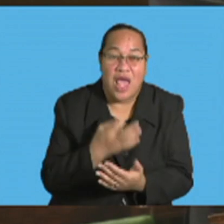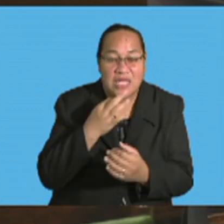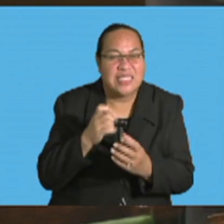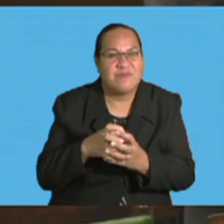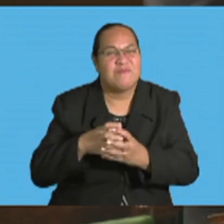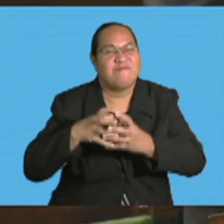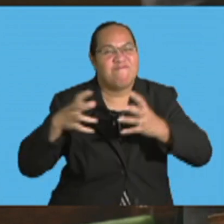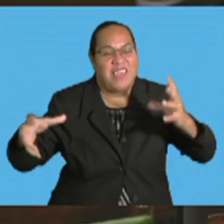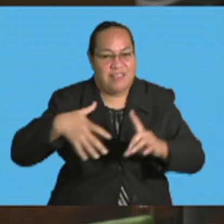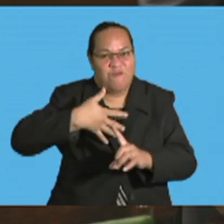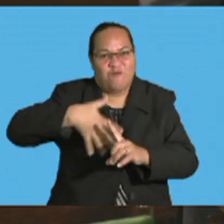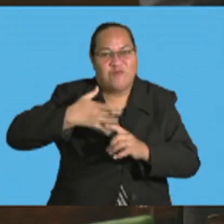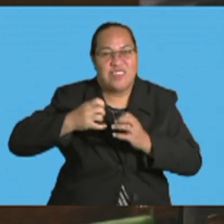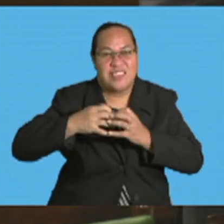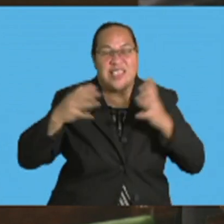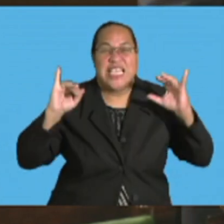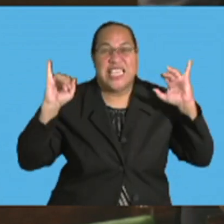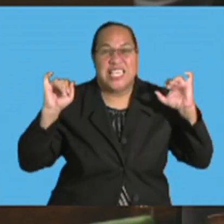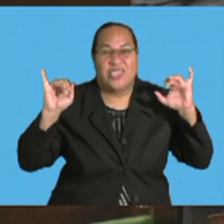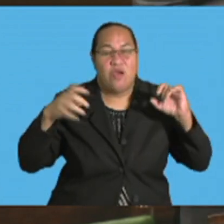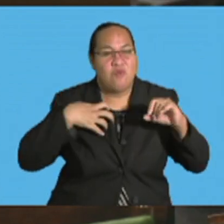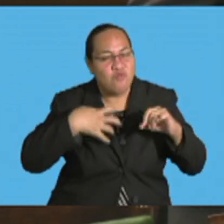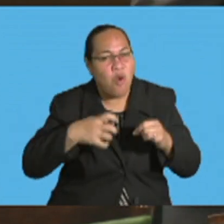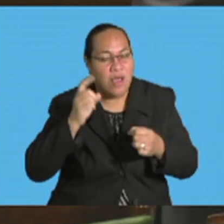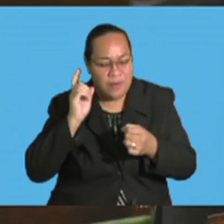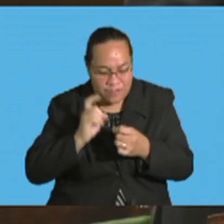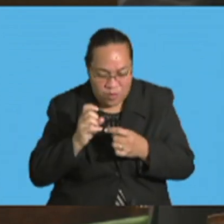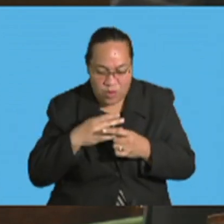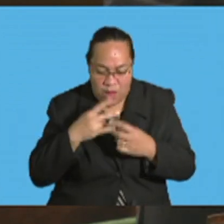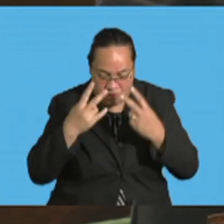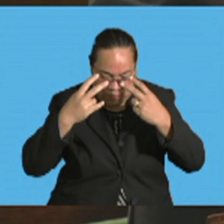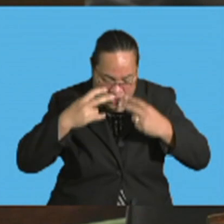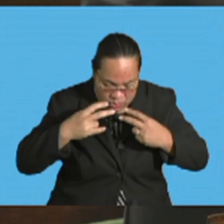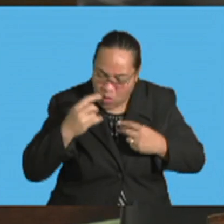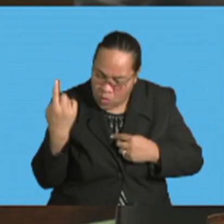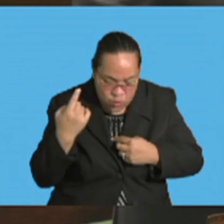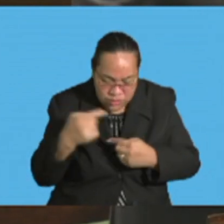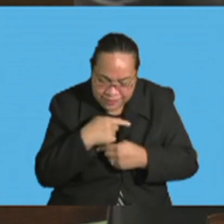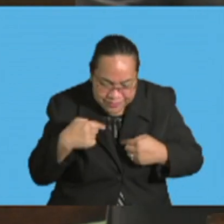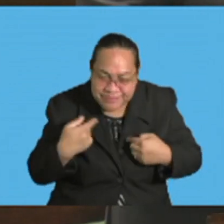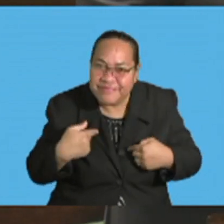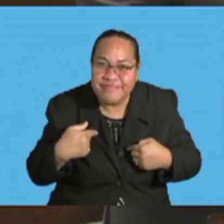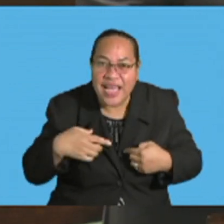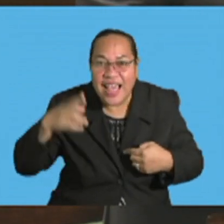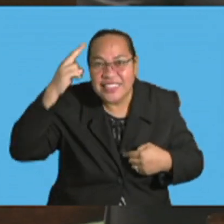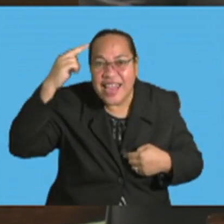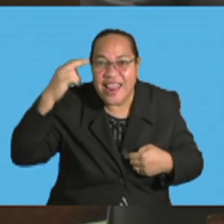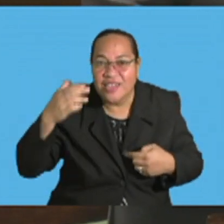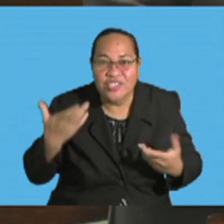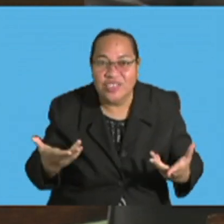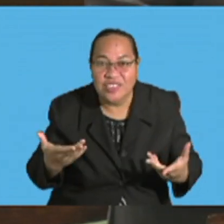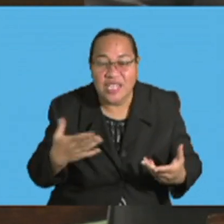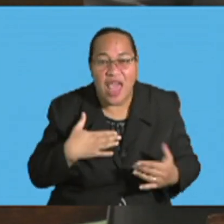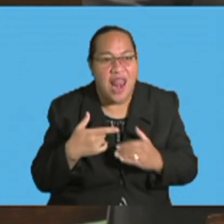bigger and more important. It is a question of who we are as a nation and the level of compassion which we